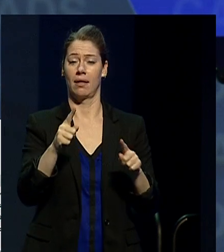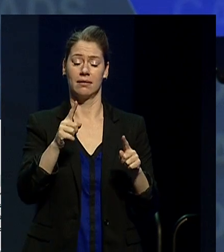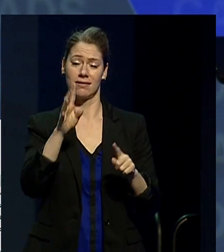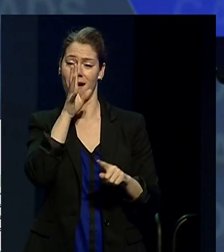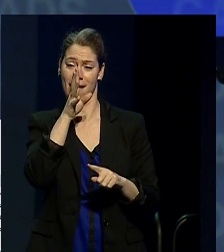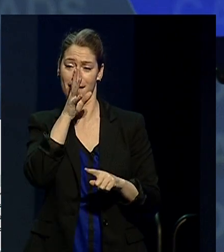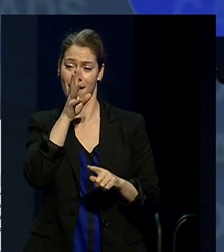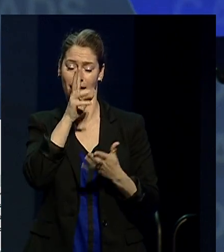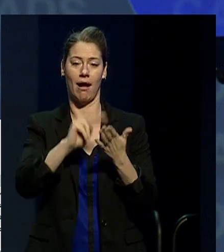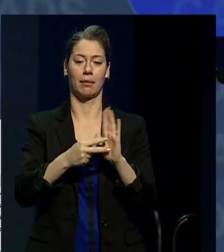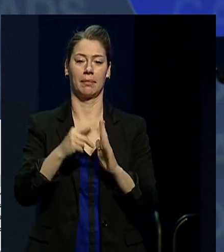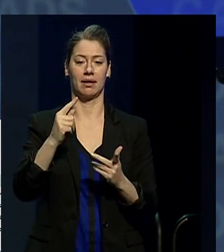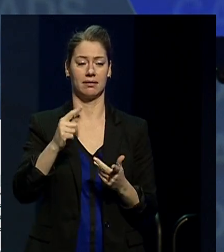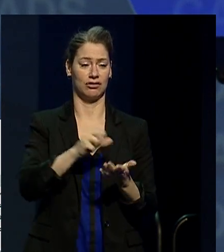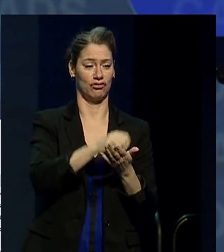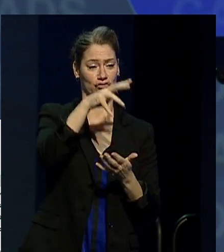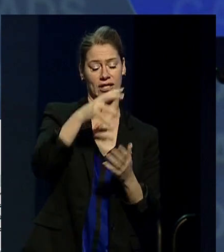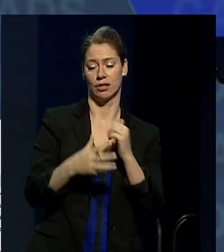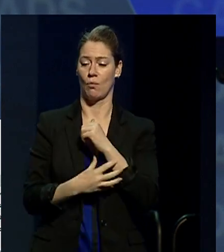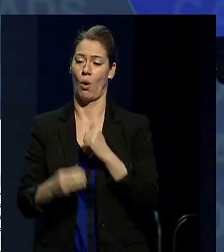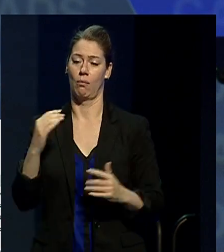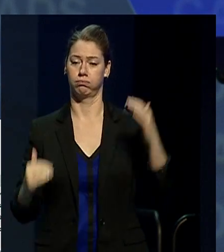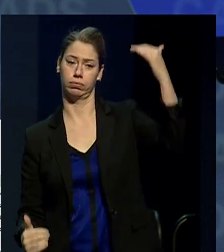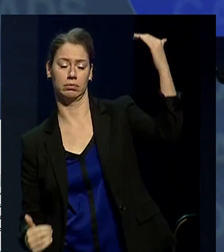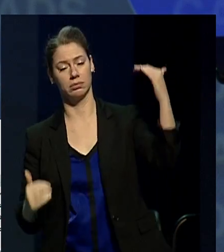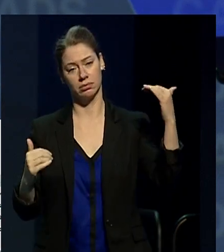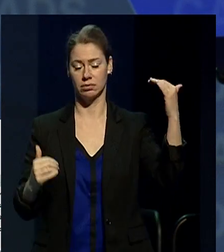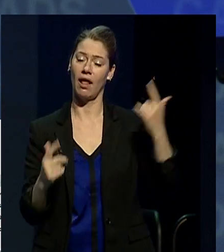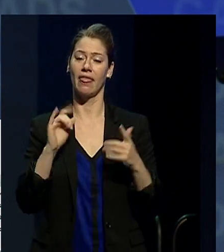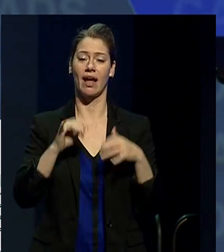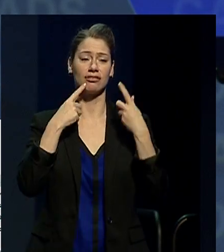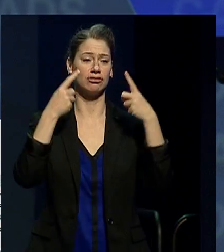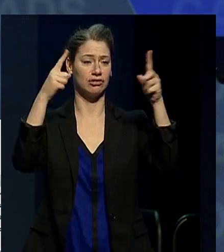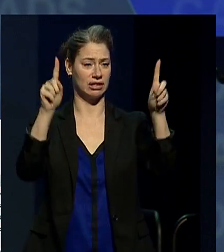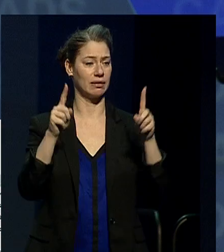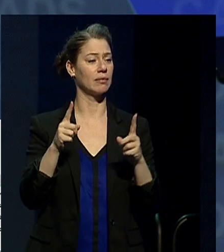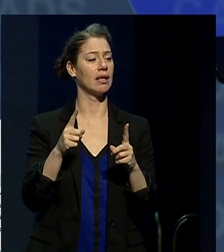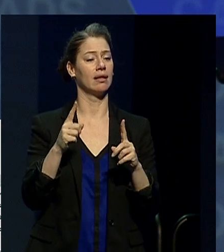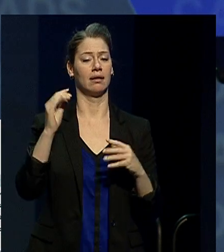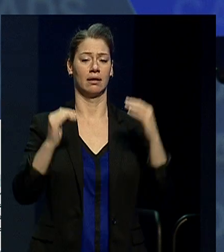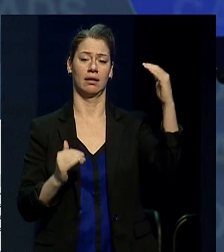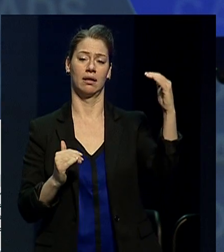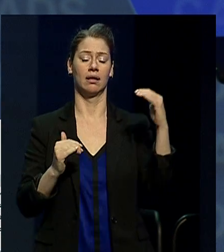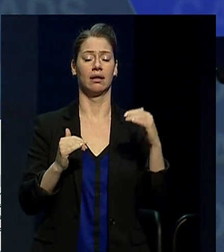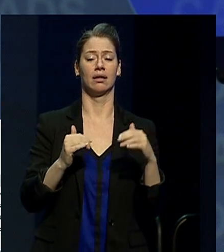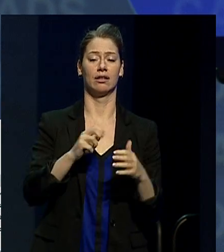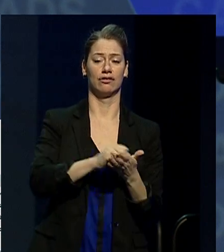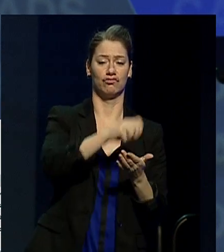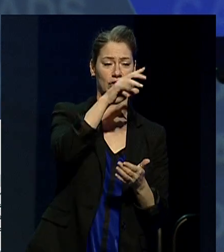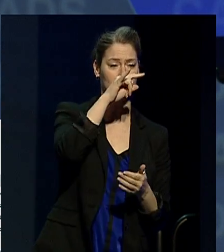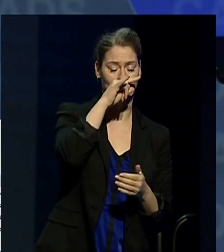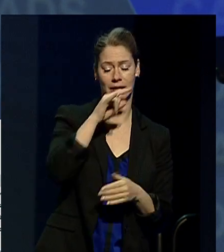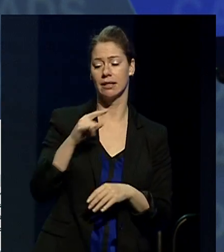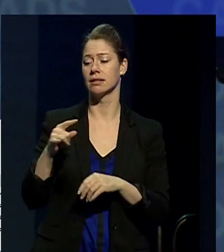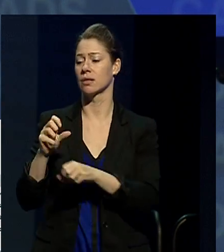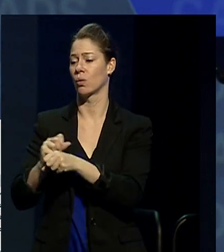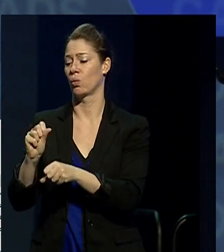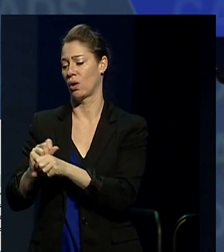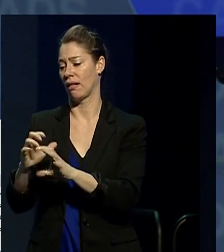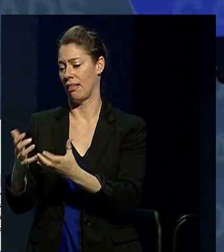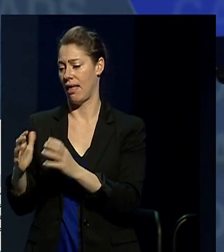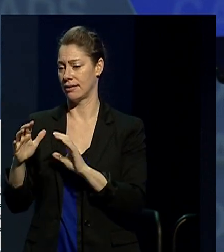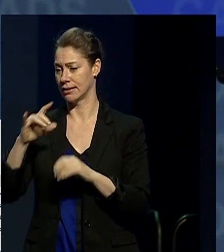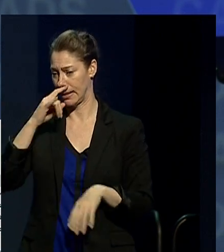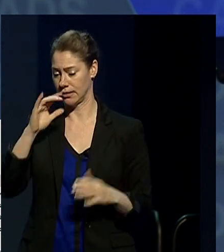wider. The achievement gap between poor, working class kids and rich kids grows larger. Even the